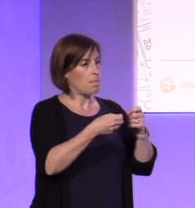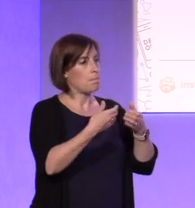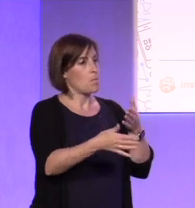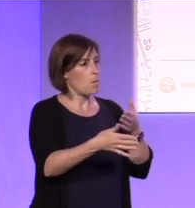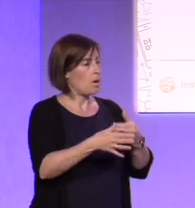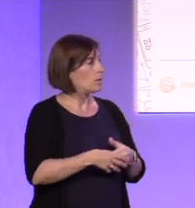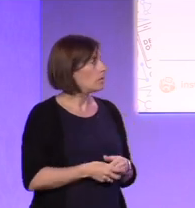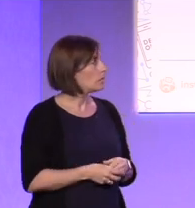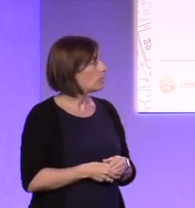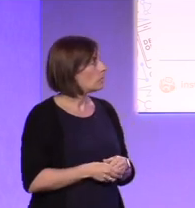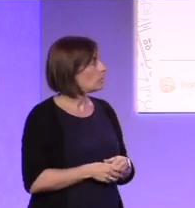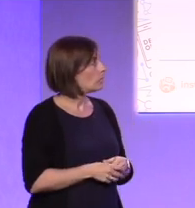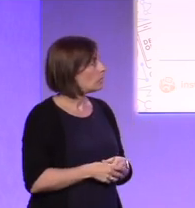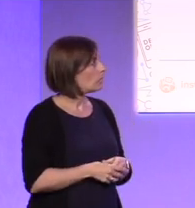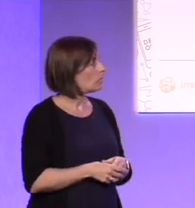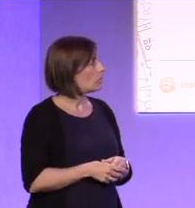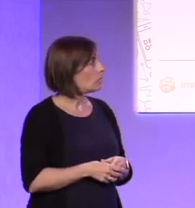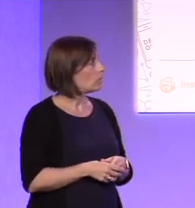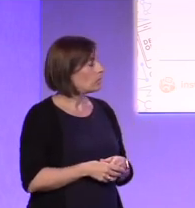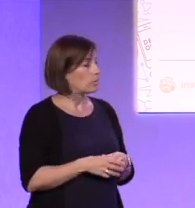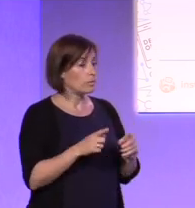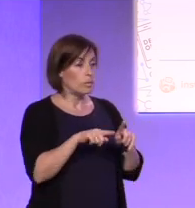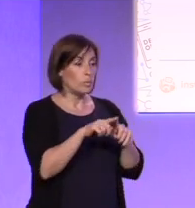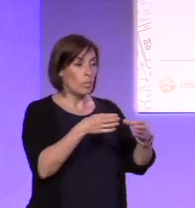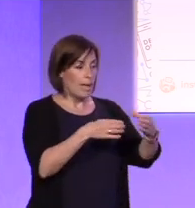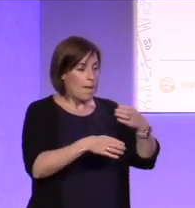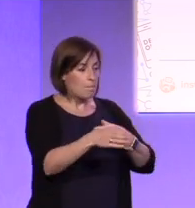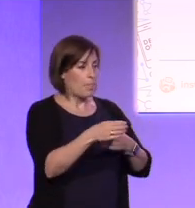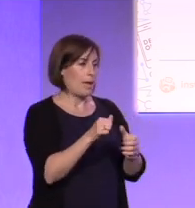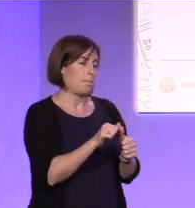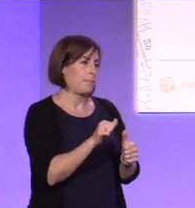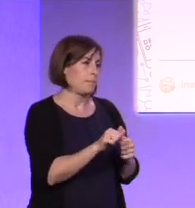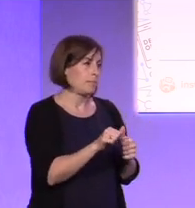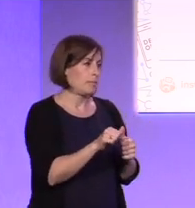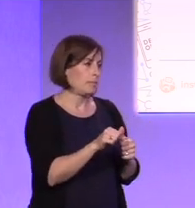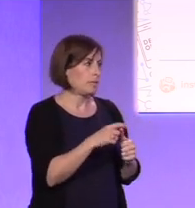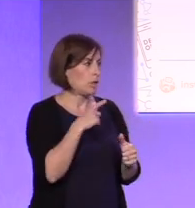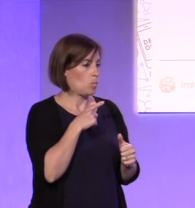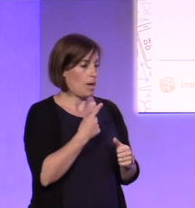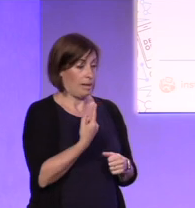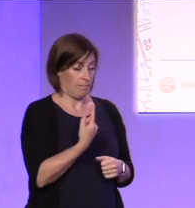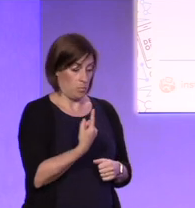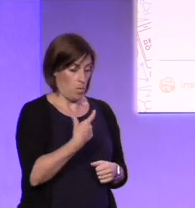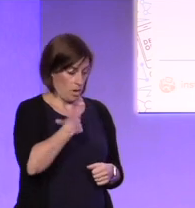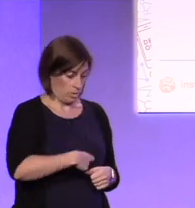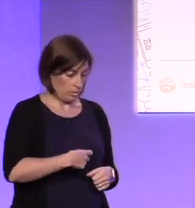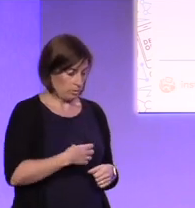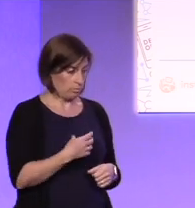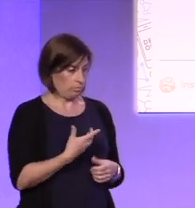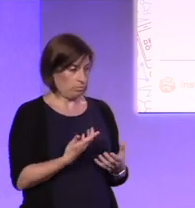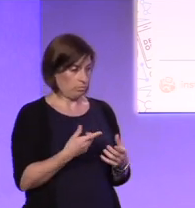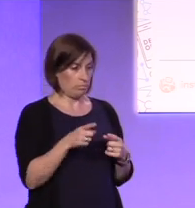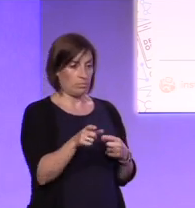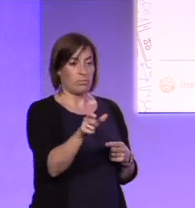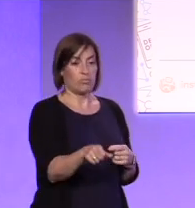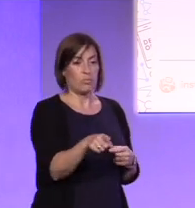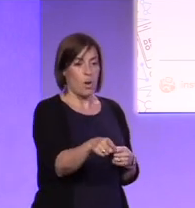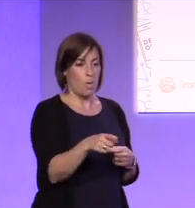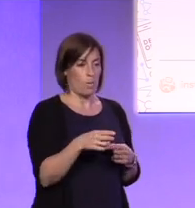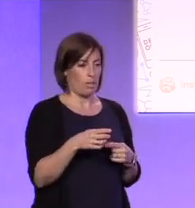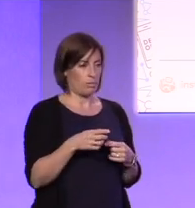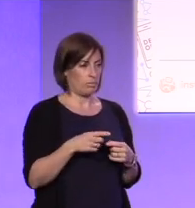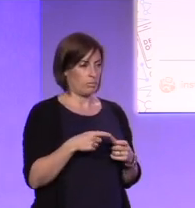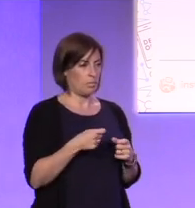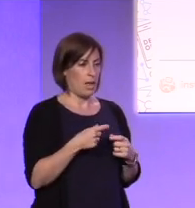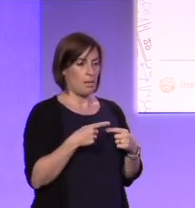was increase our team's empathy. Because if we're working in a role, in somebody else's role, very quickly you start